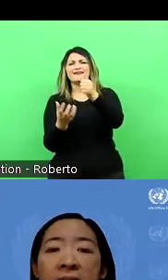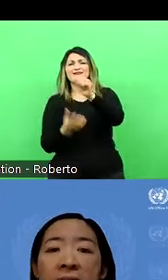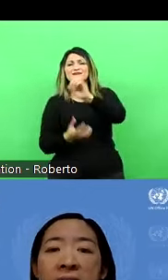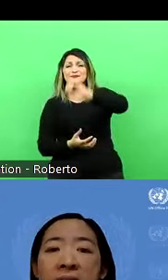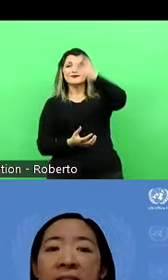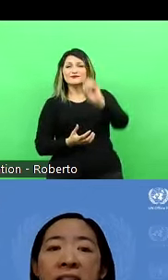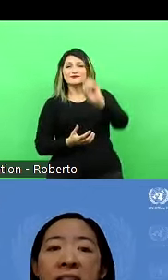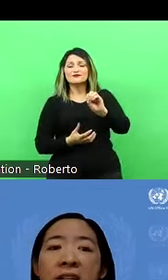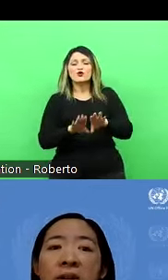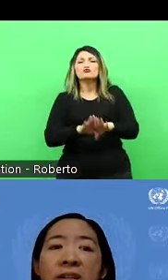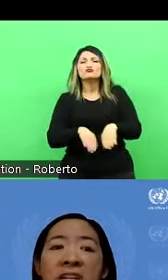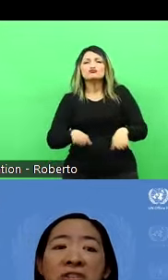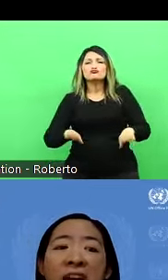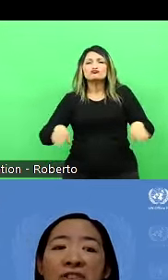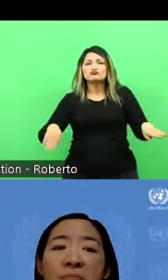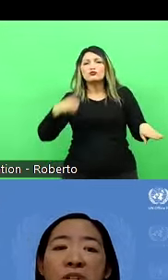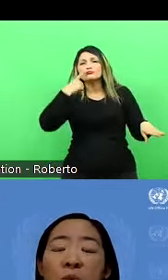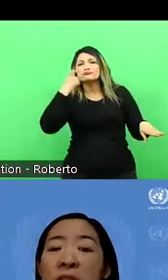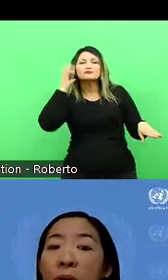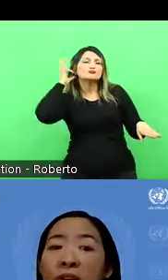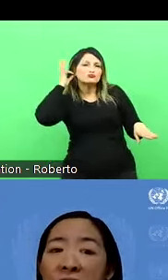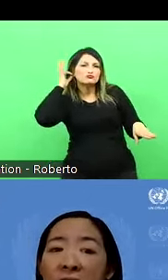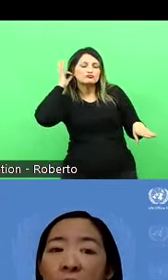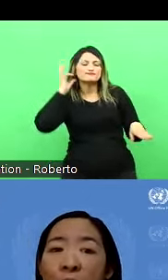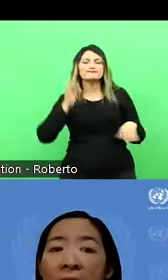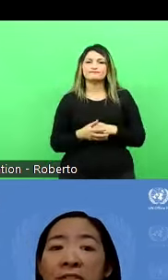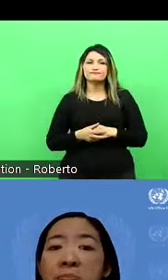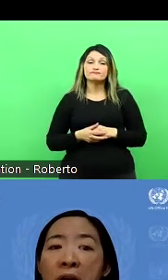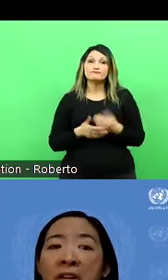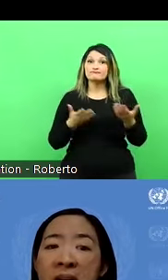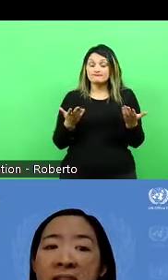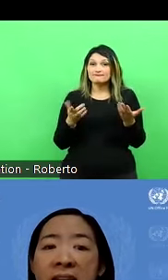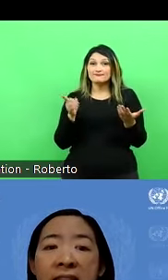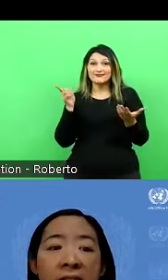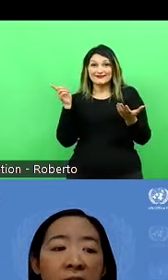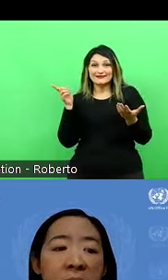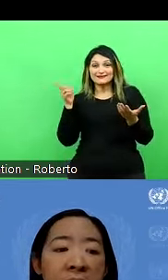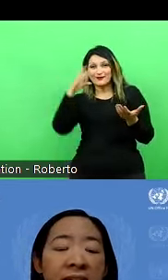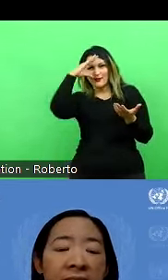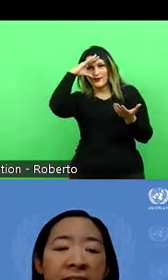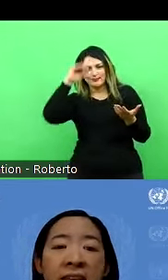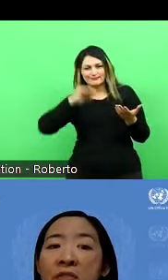And it's actually the interaction between the person who have impairments that